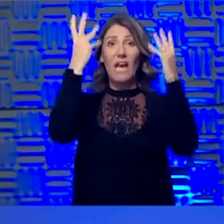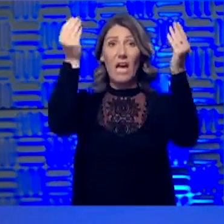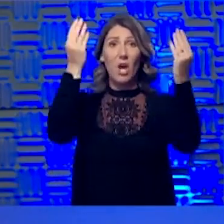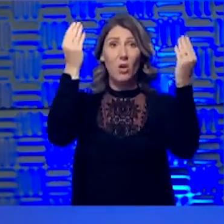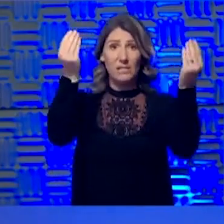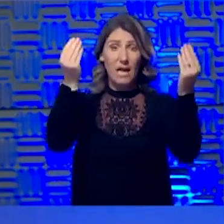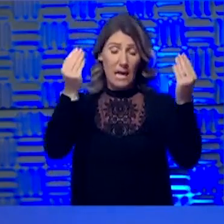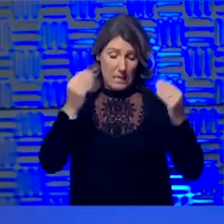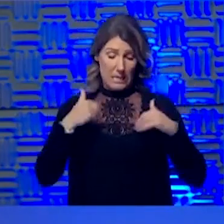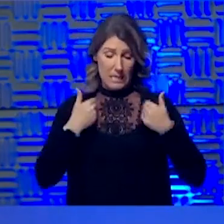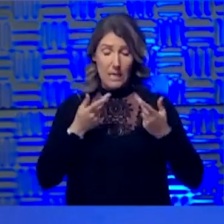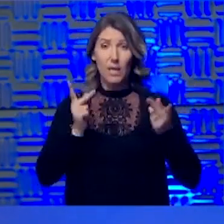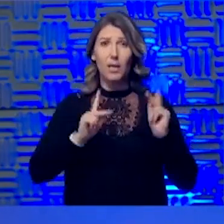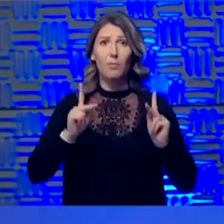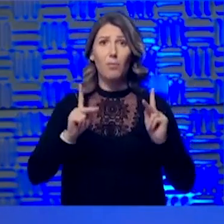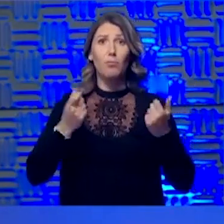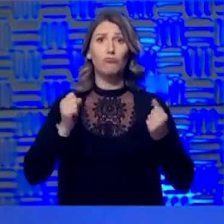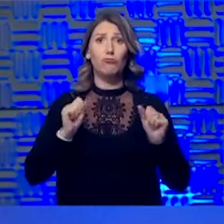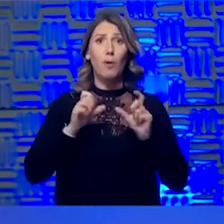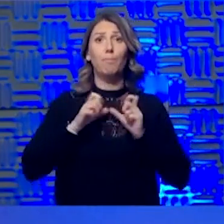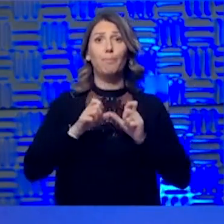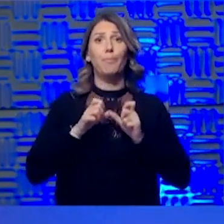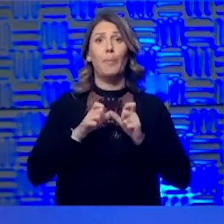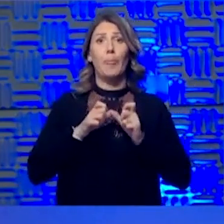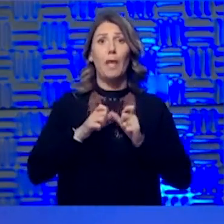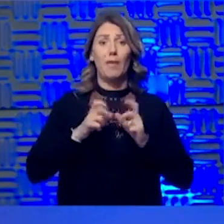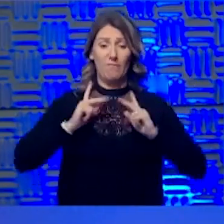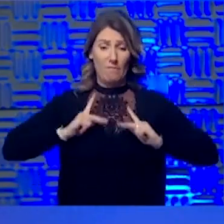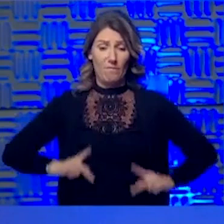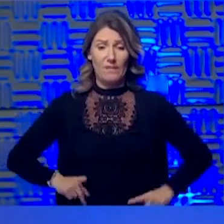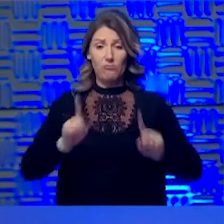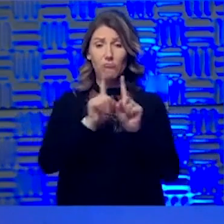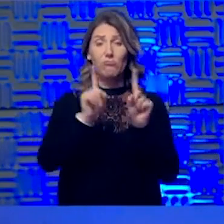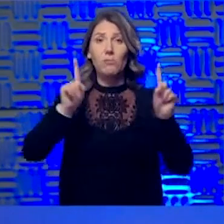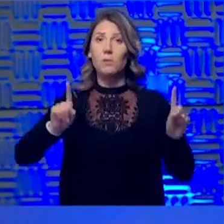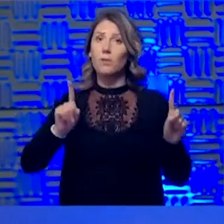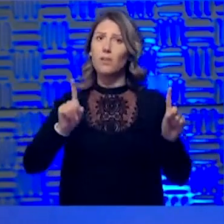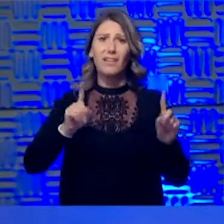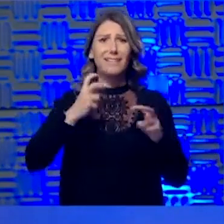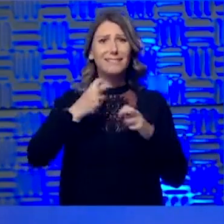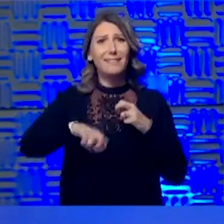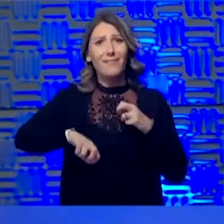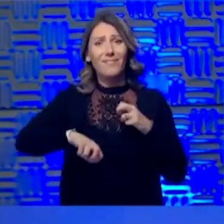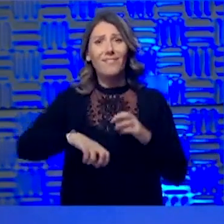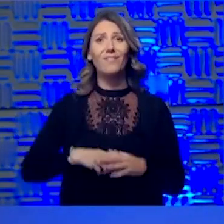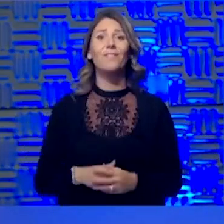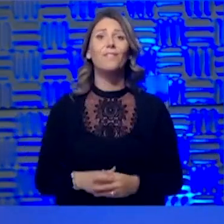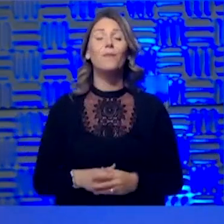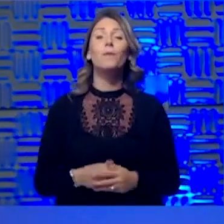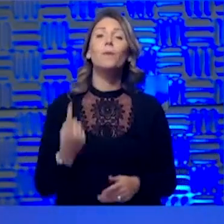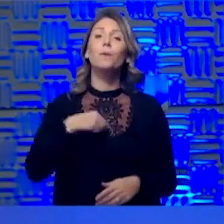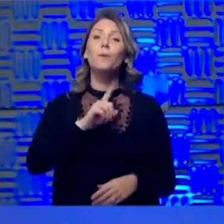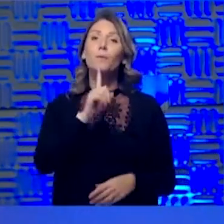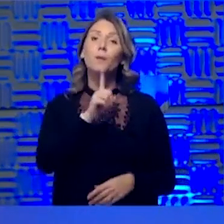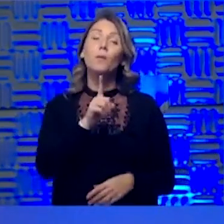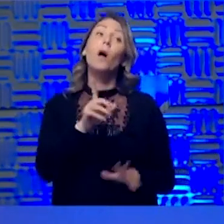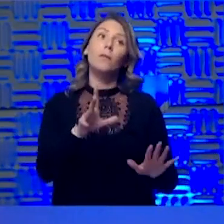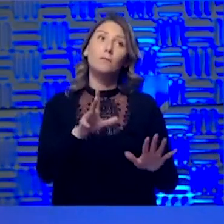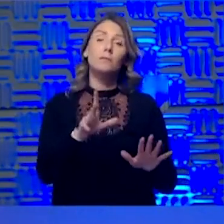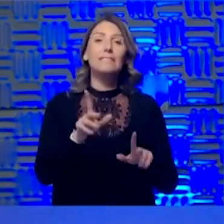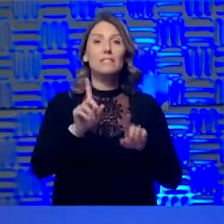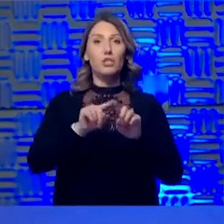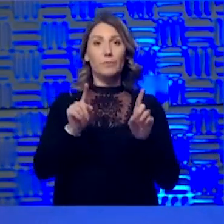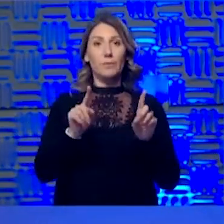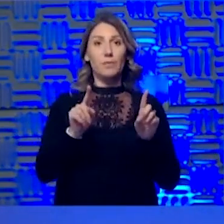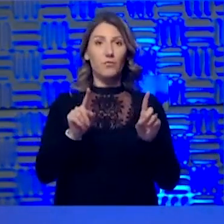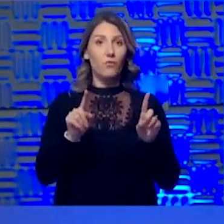try to maintain the physical distancing, that's going to be very difficult. I think we really need to, and it's going to be different too